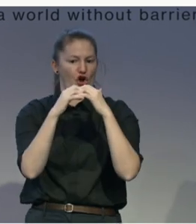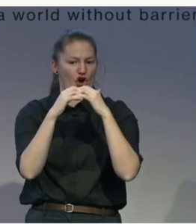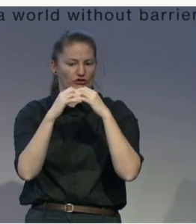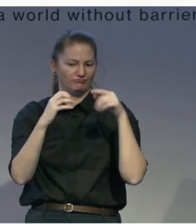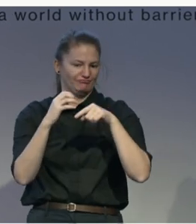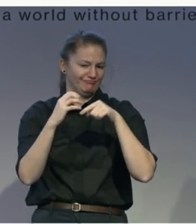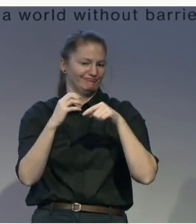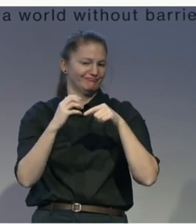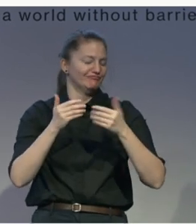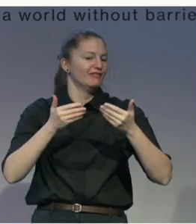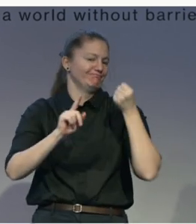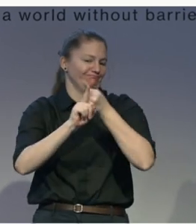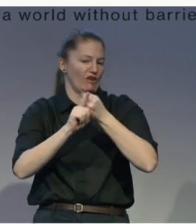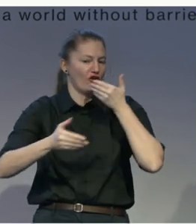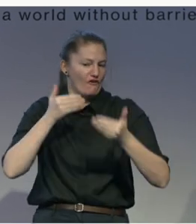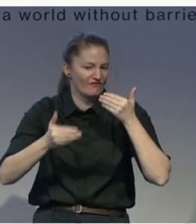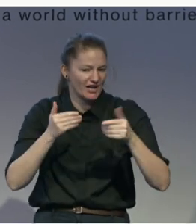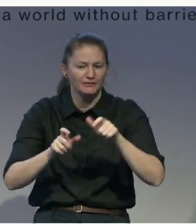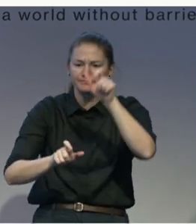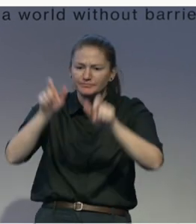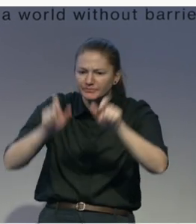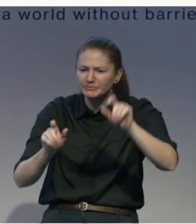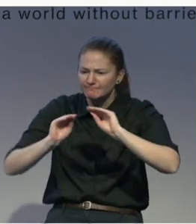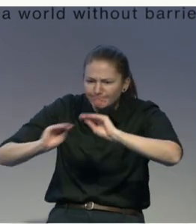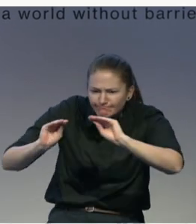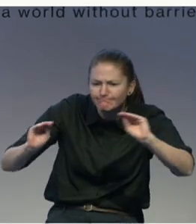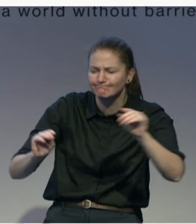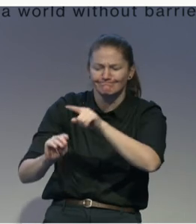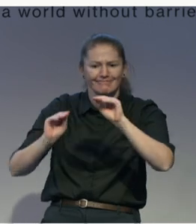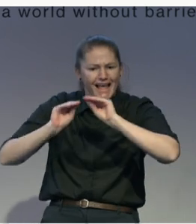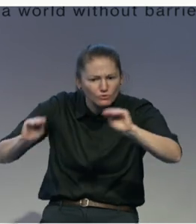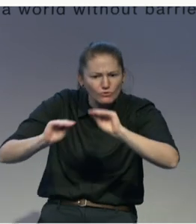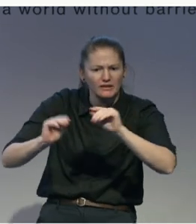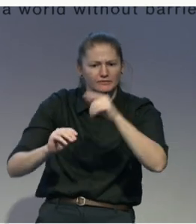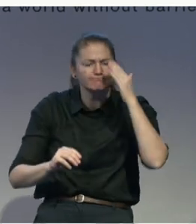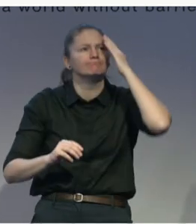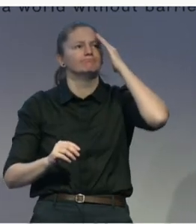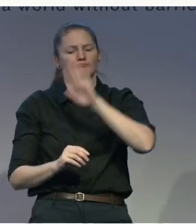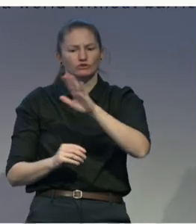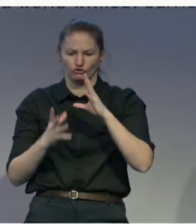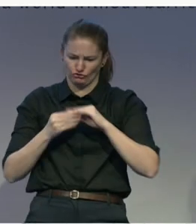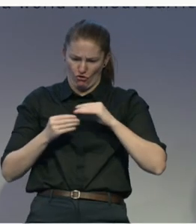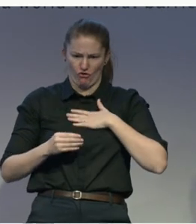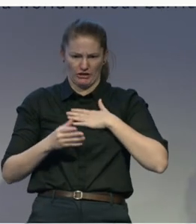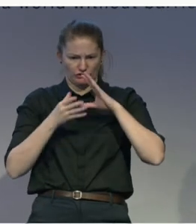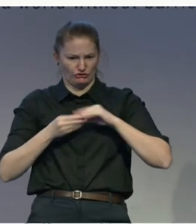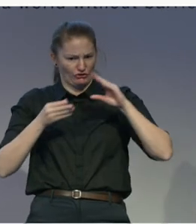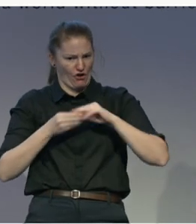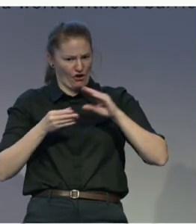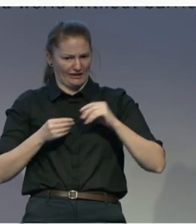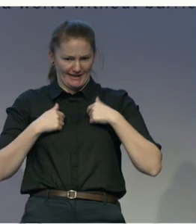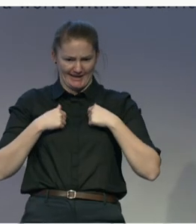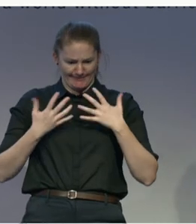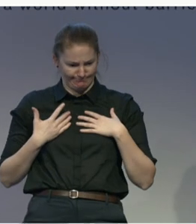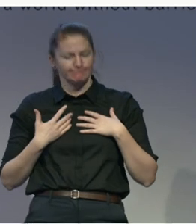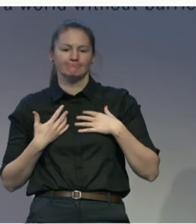people are being trained to tell their story. And I heard that people are being trained to come up on stage, and you're always surprised that people actually do come